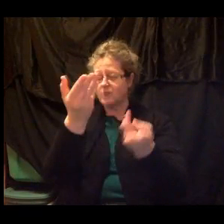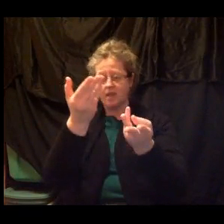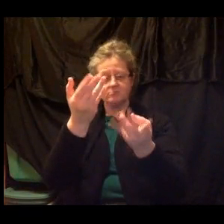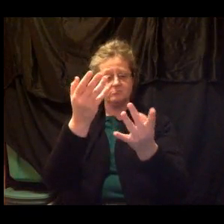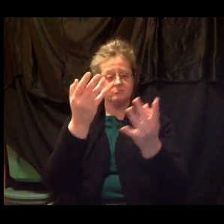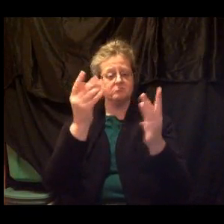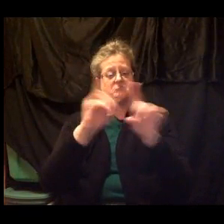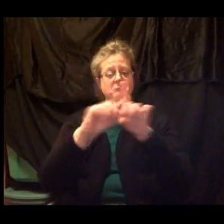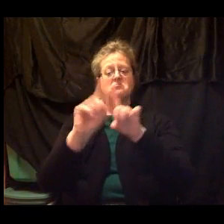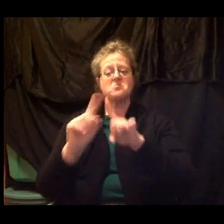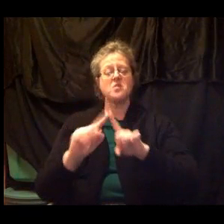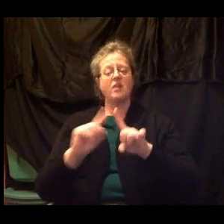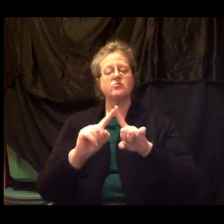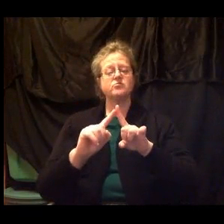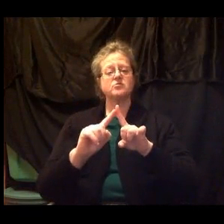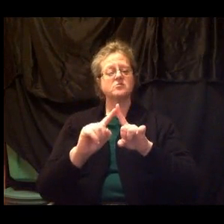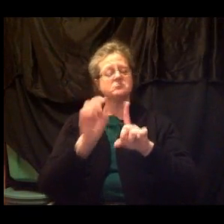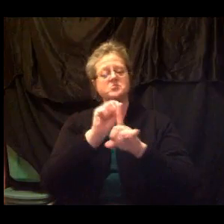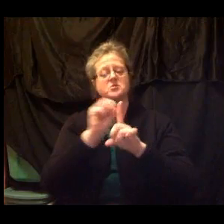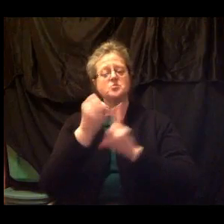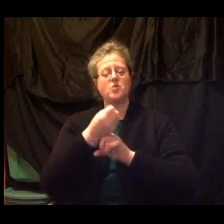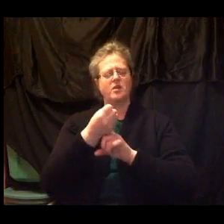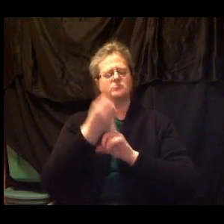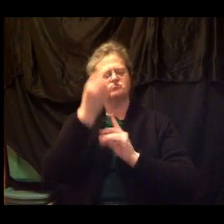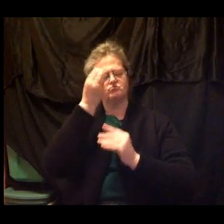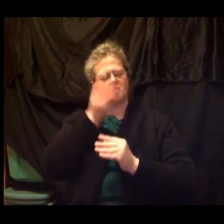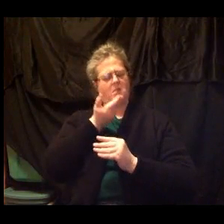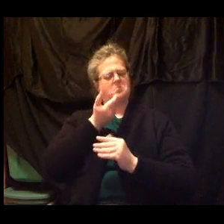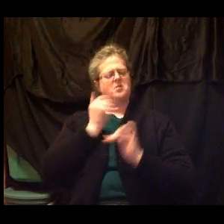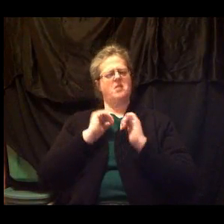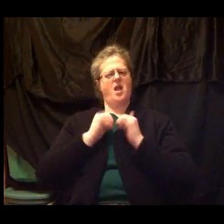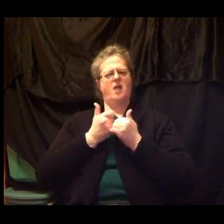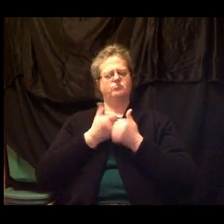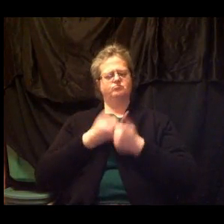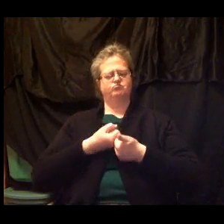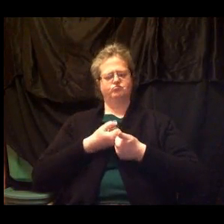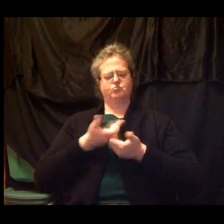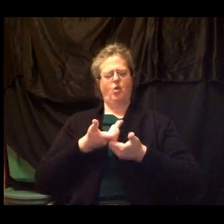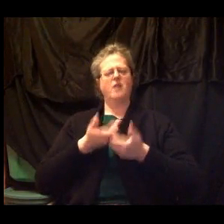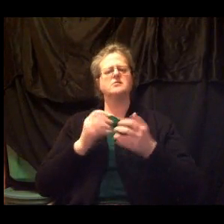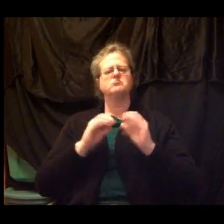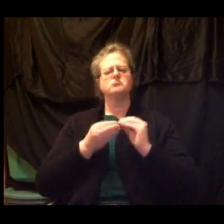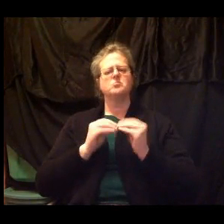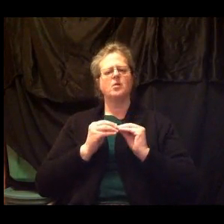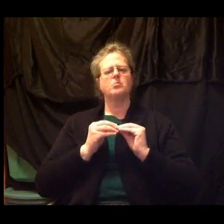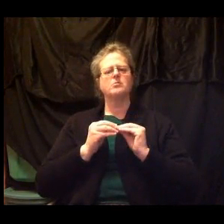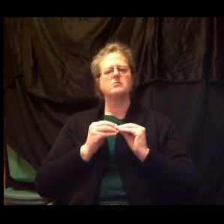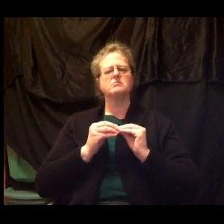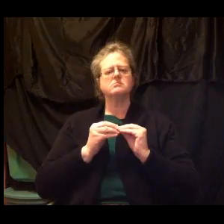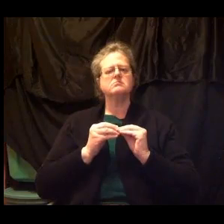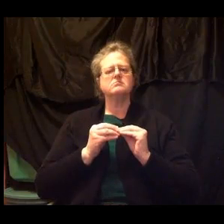me how to express the number. And we just talked about a thermometer, 25 degrees